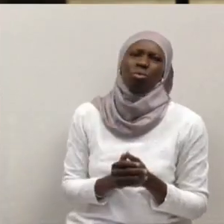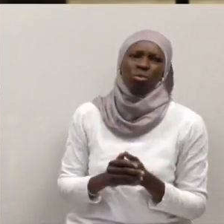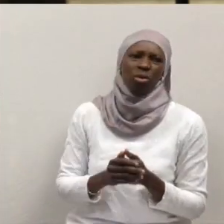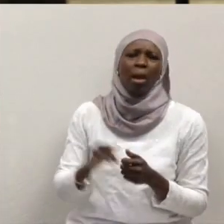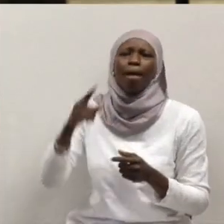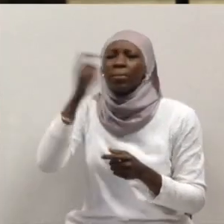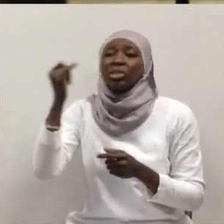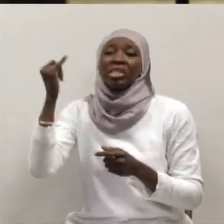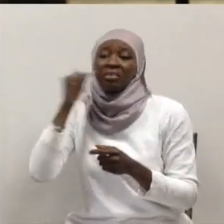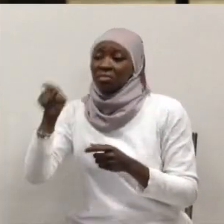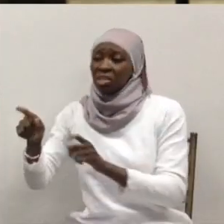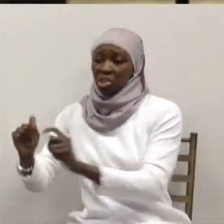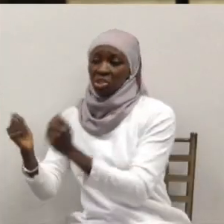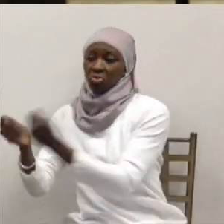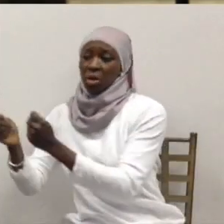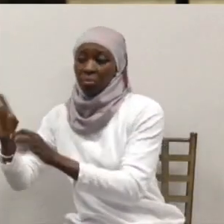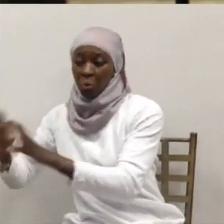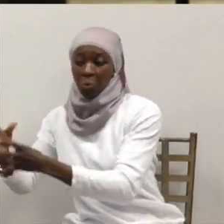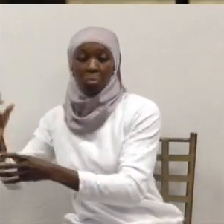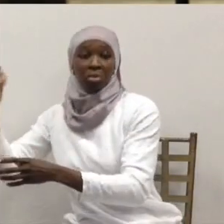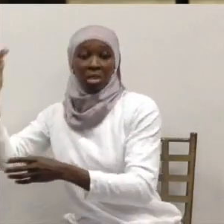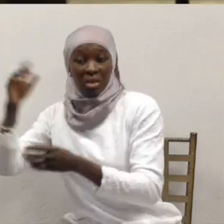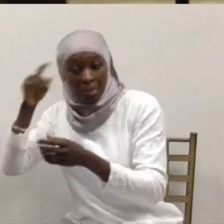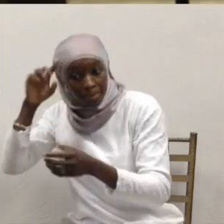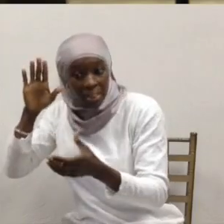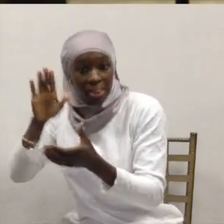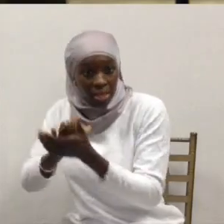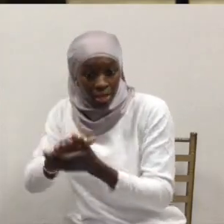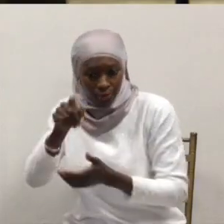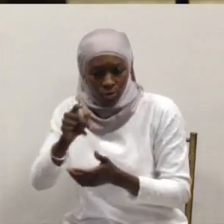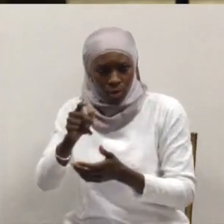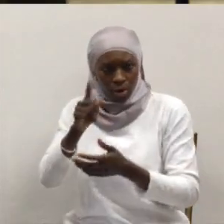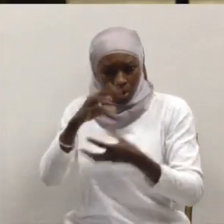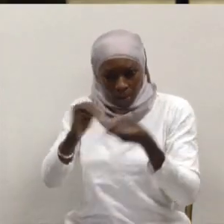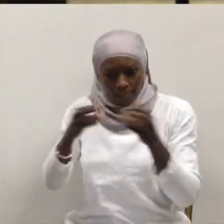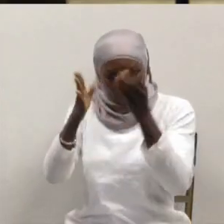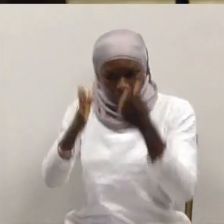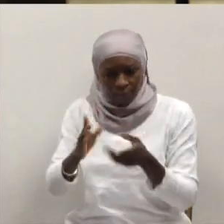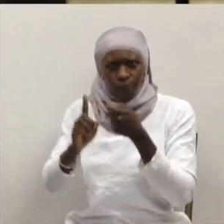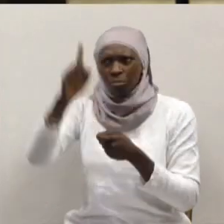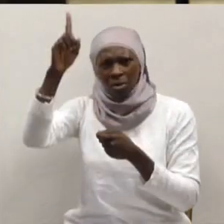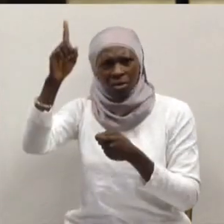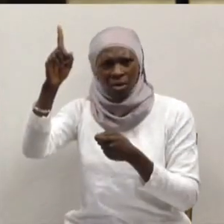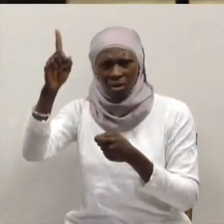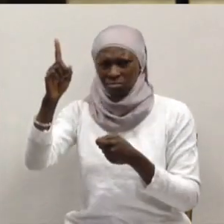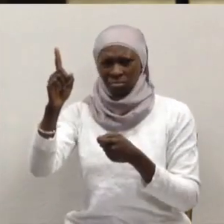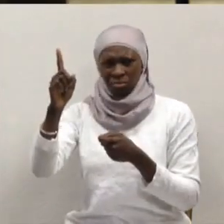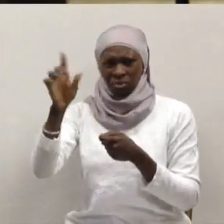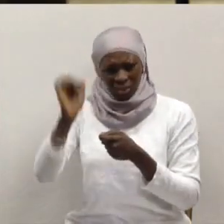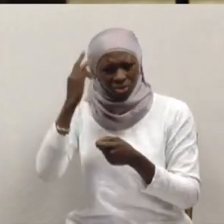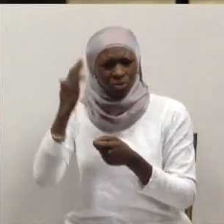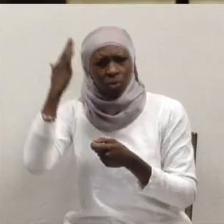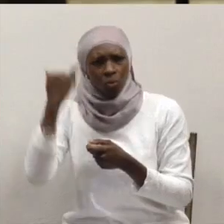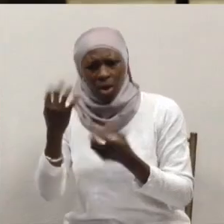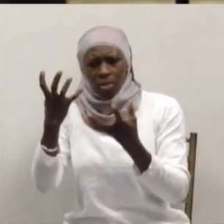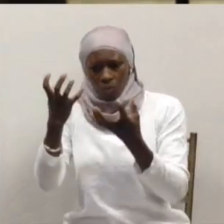refused. In a rare opportunity or a rare event that he would say no to the Prophet sallallahu alaihi wasallam. So he